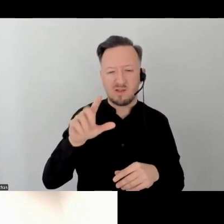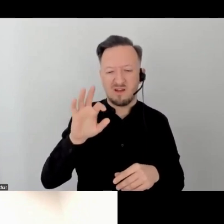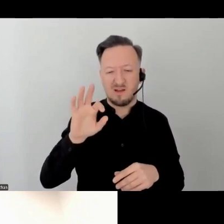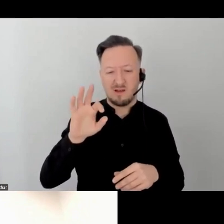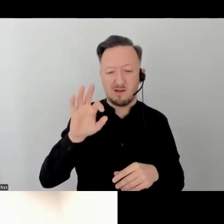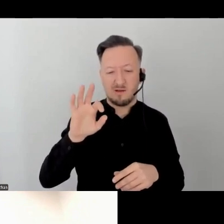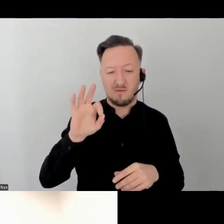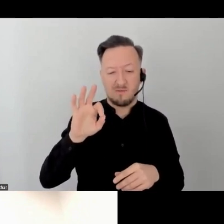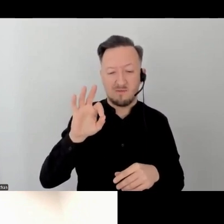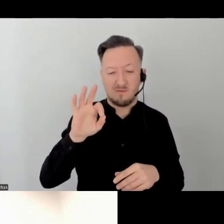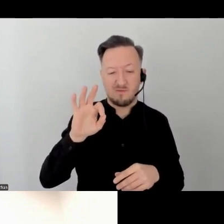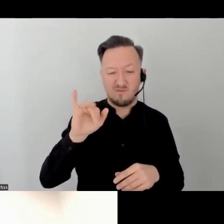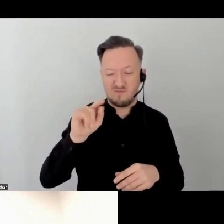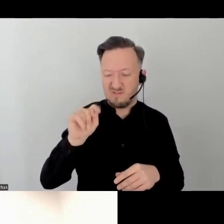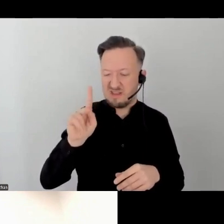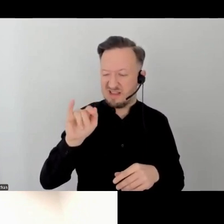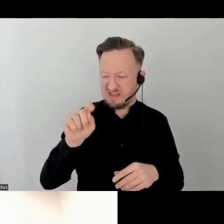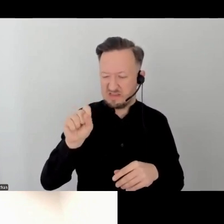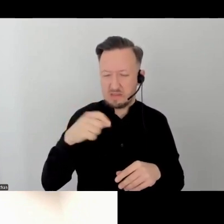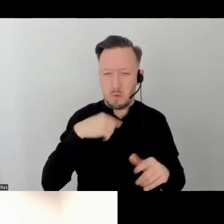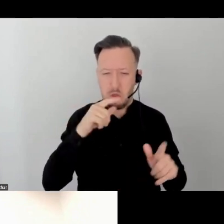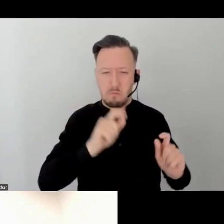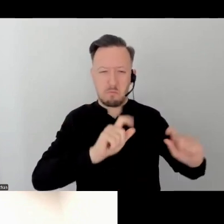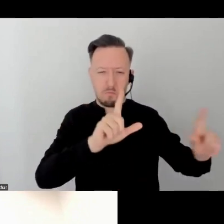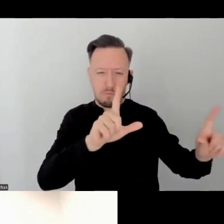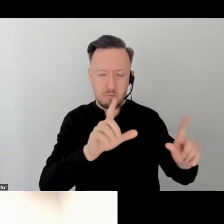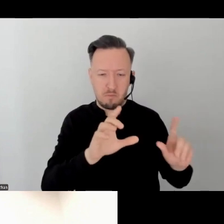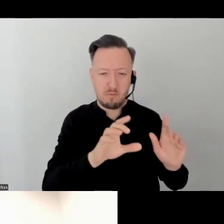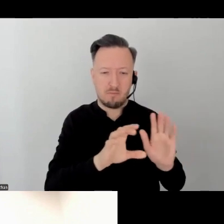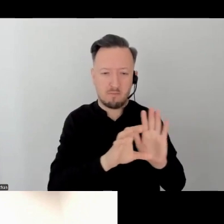my PowerPoint here.